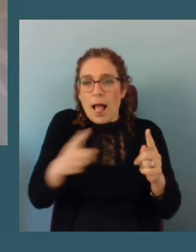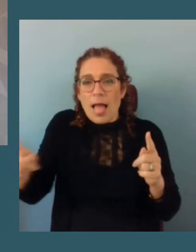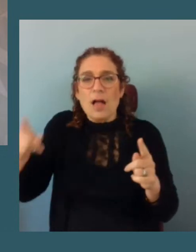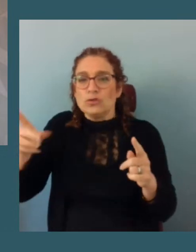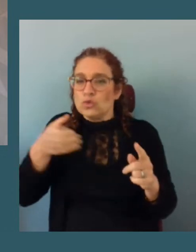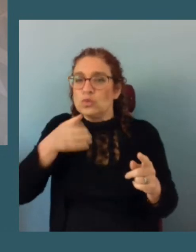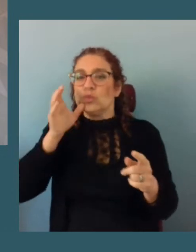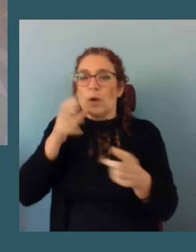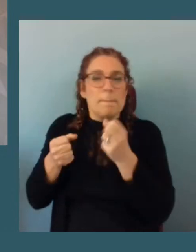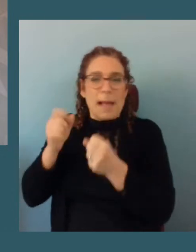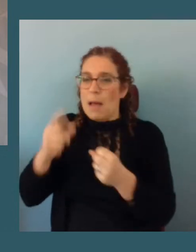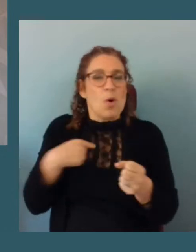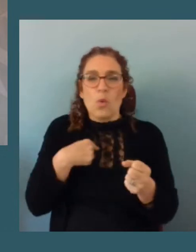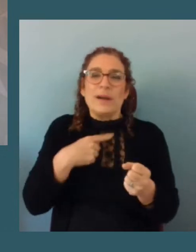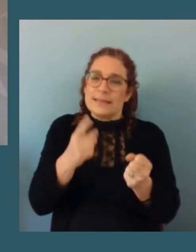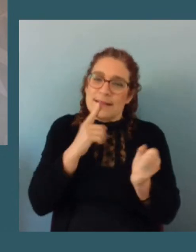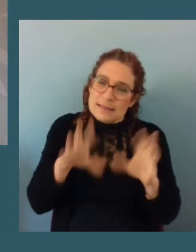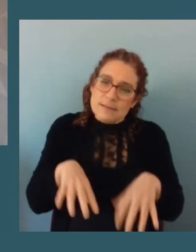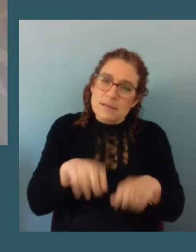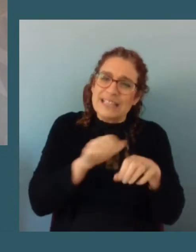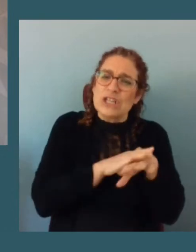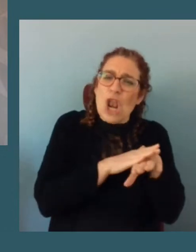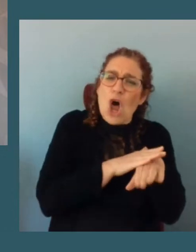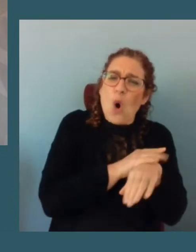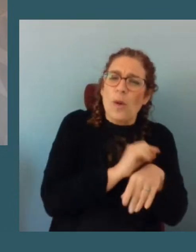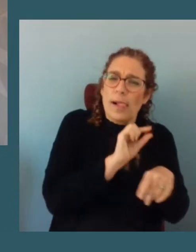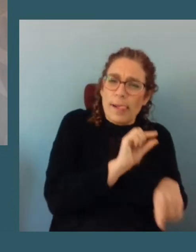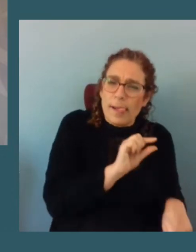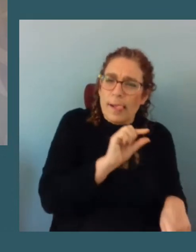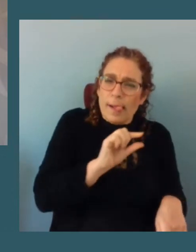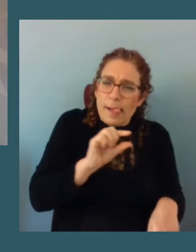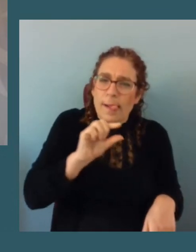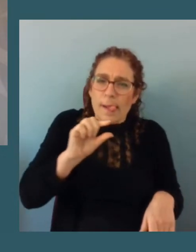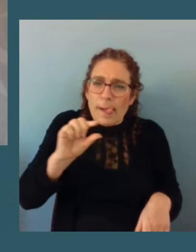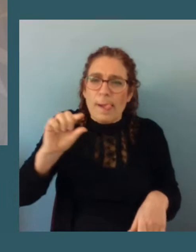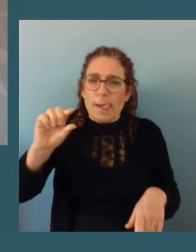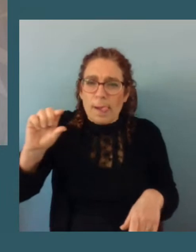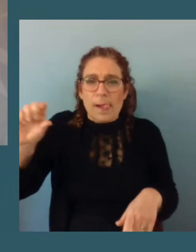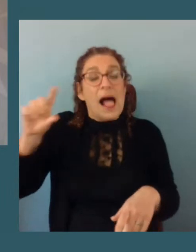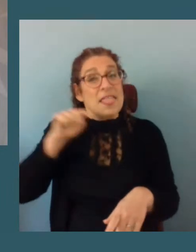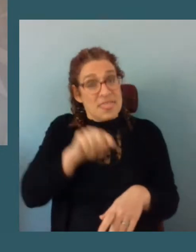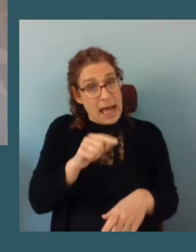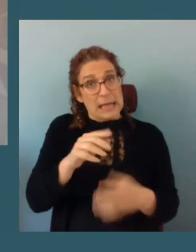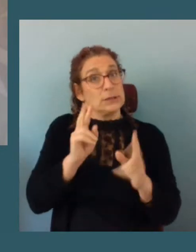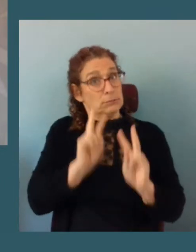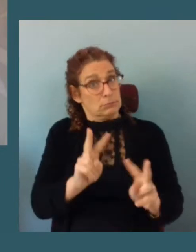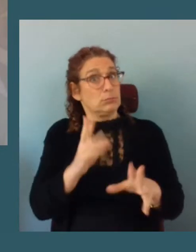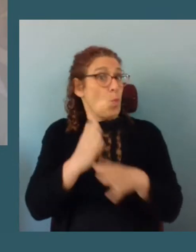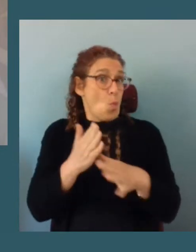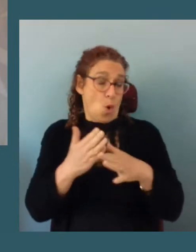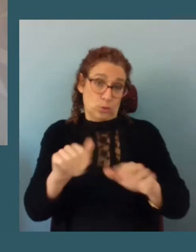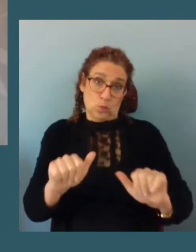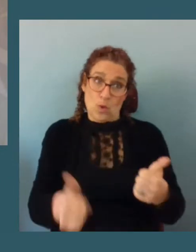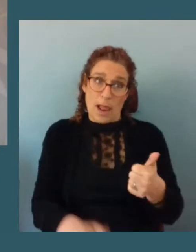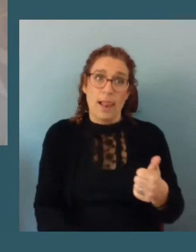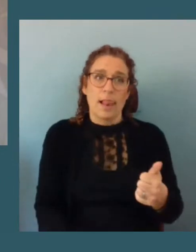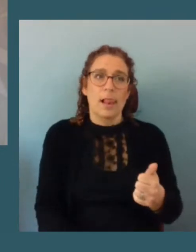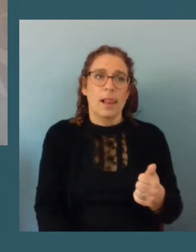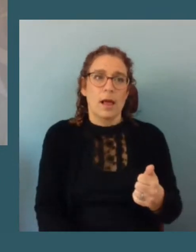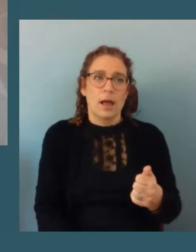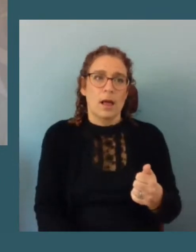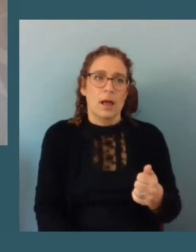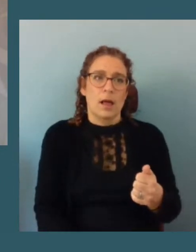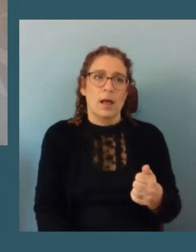slow introduction, so a small amount and building up, actually works extremely well. And if you're interested, I'd refer you to